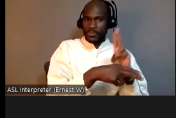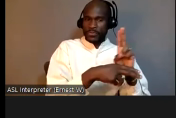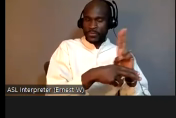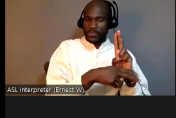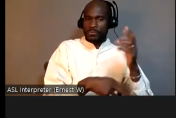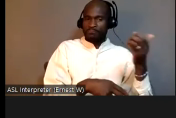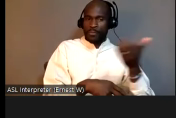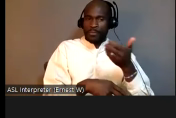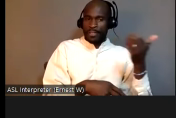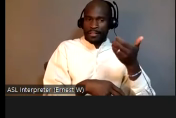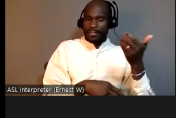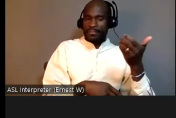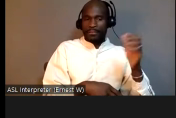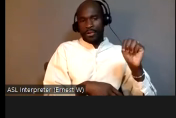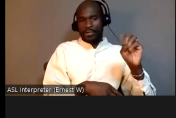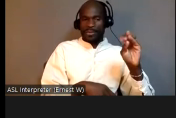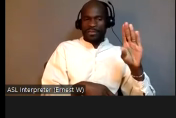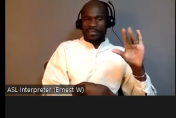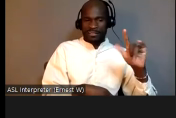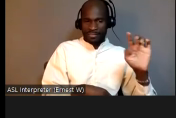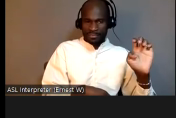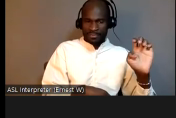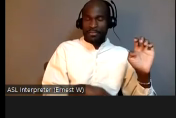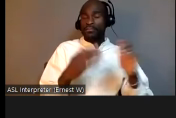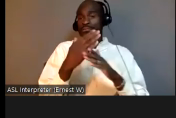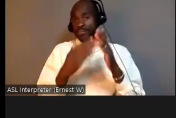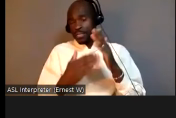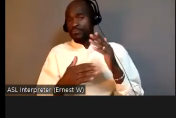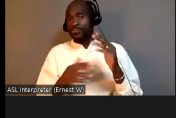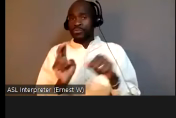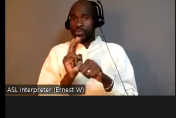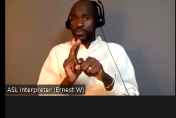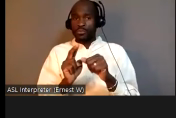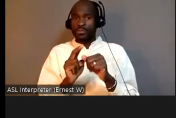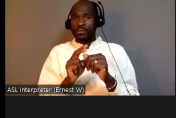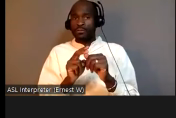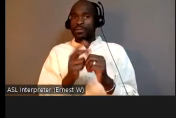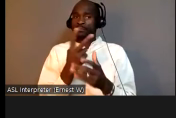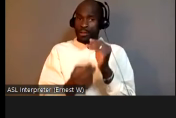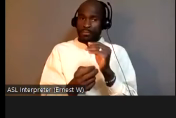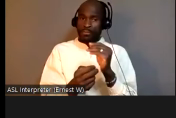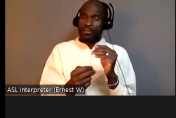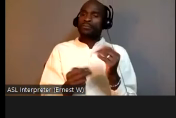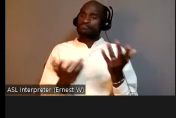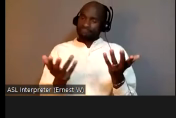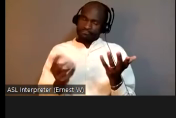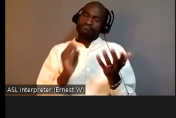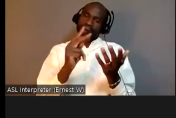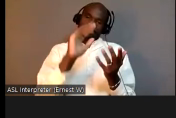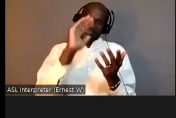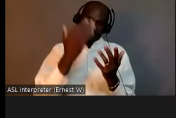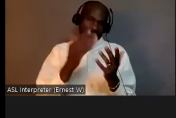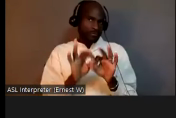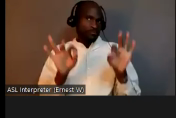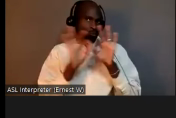some subset as well that could access to via desktop. So definitely seems important to be thinking about both mobile and